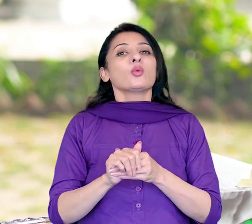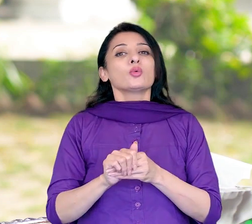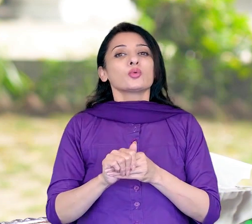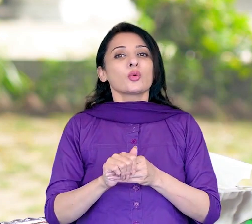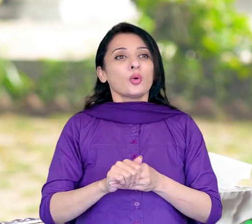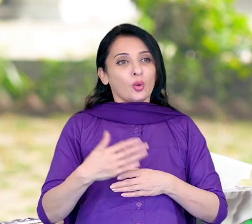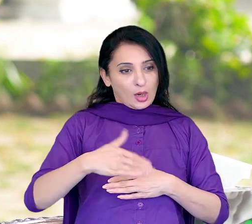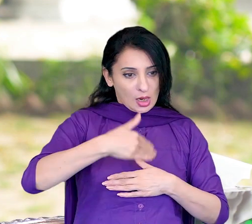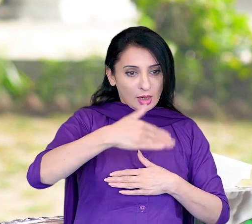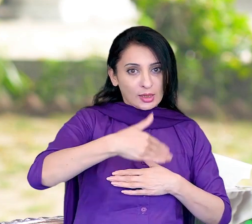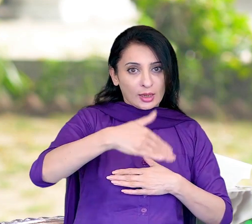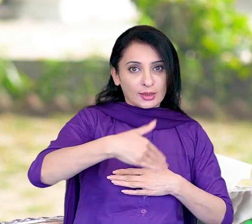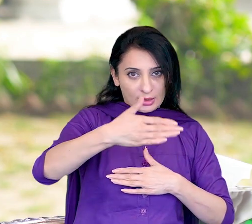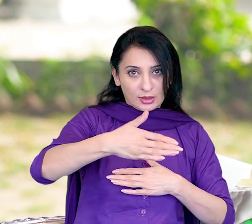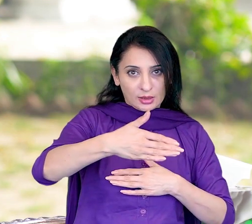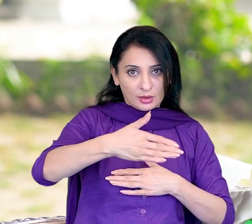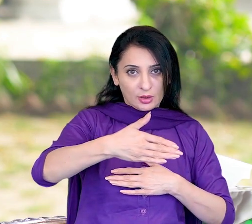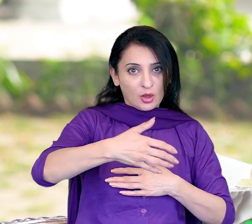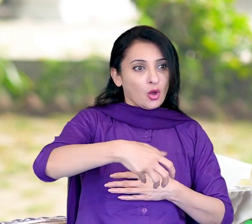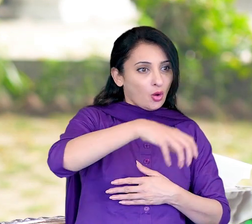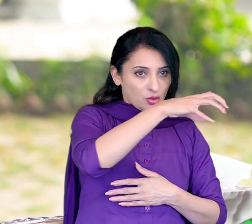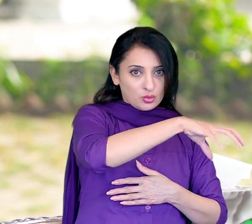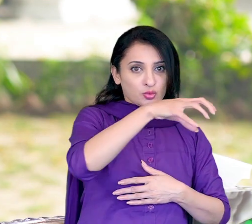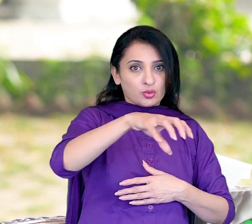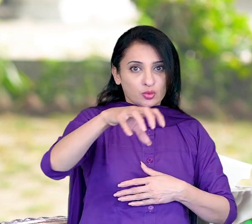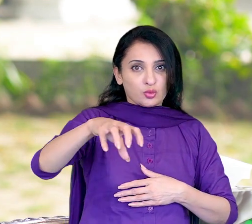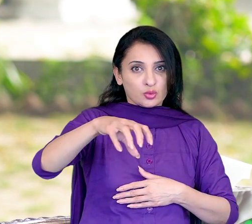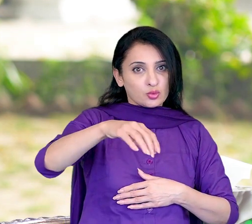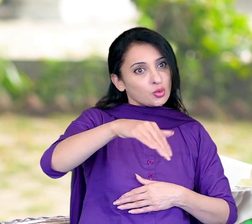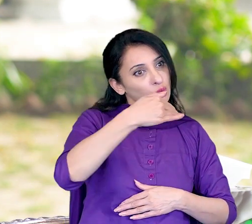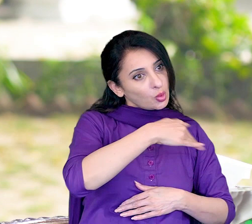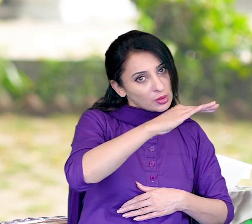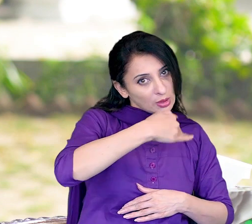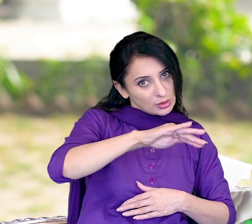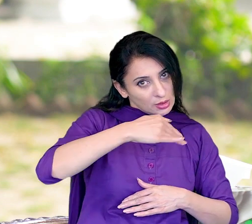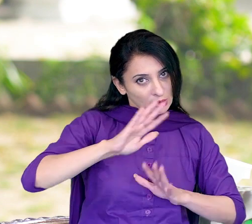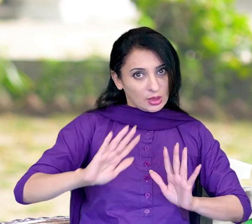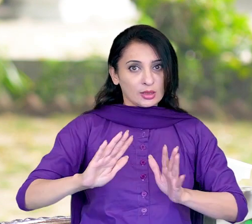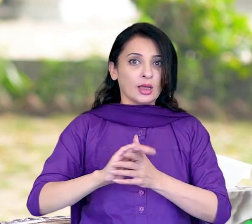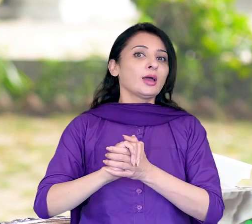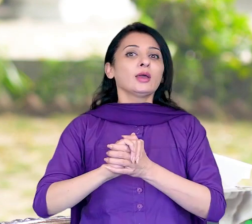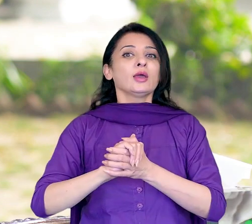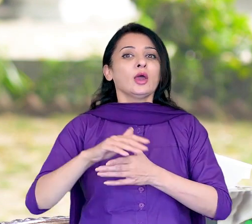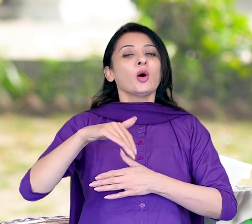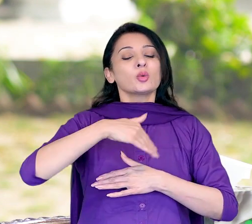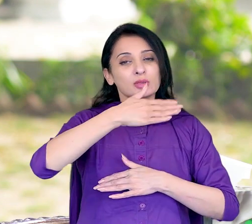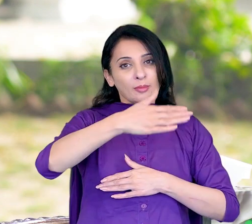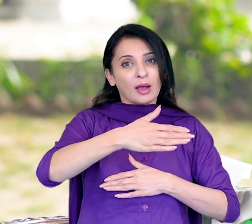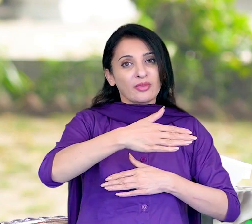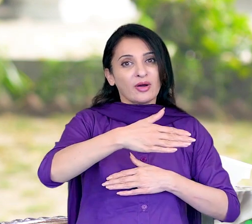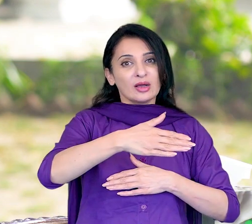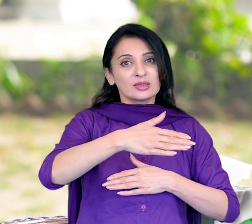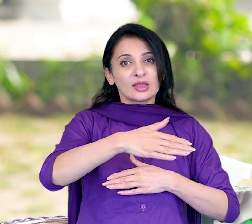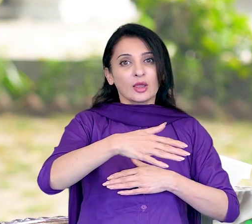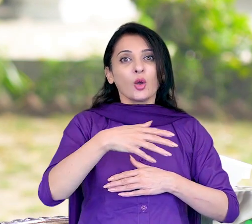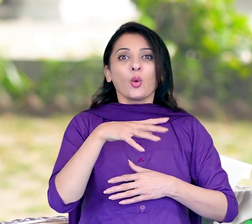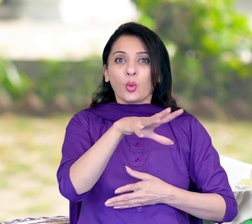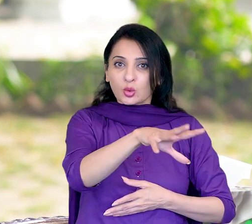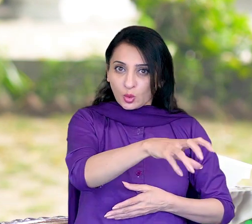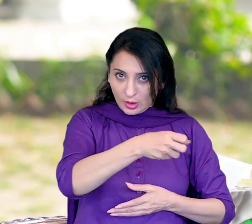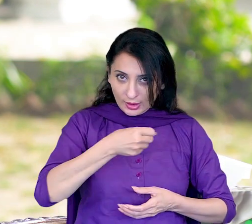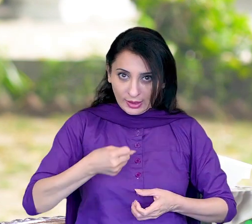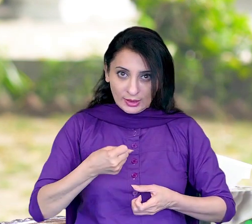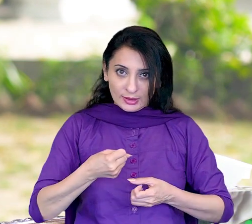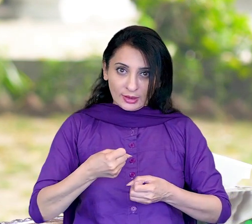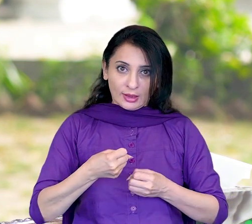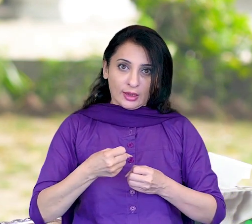The information is parsed and sent to different areas through different channels, and the channels are